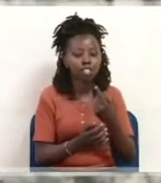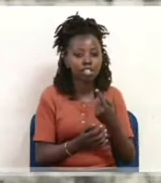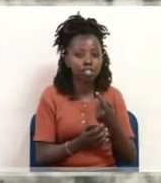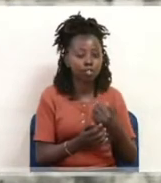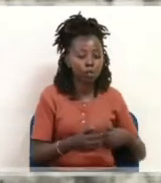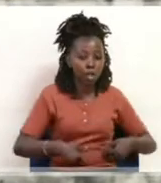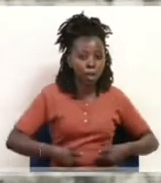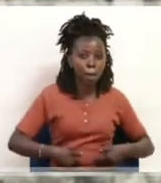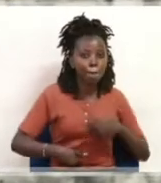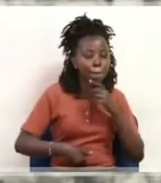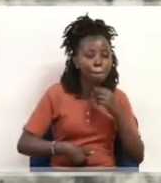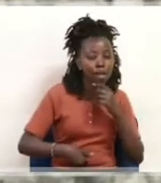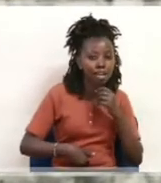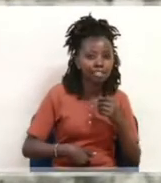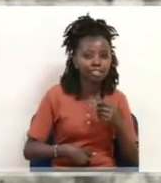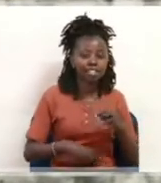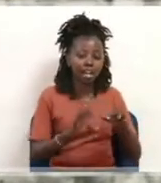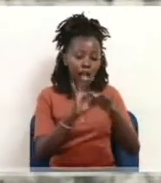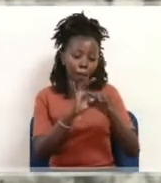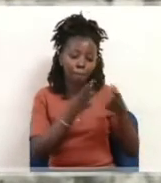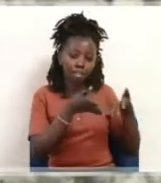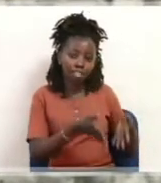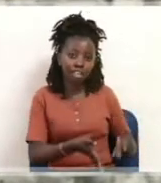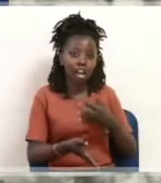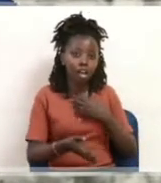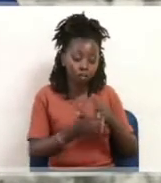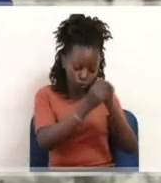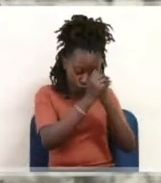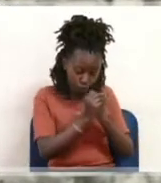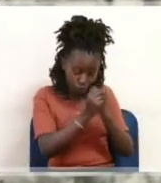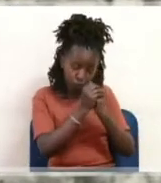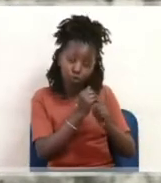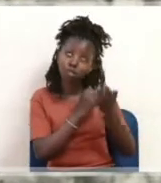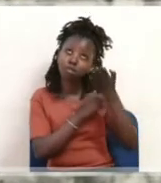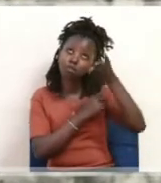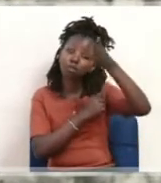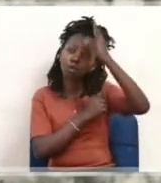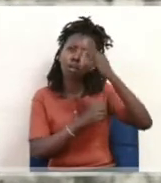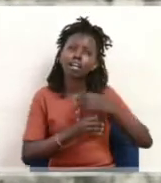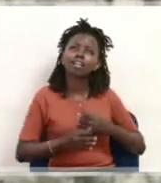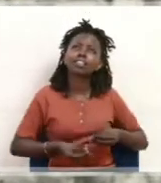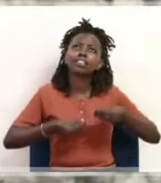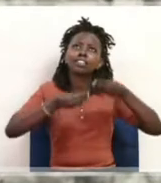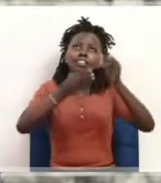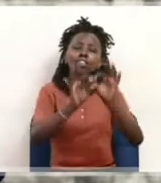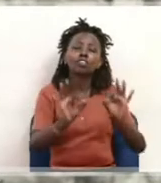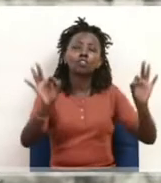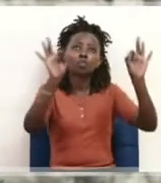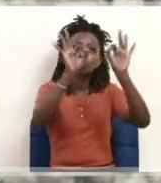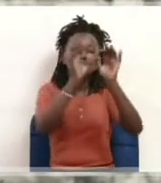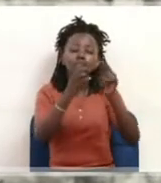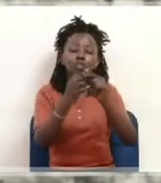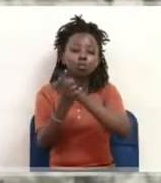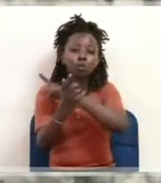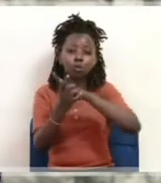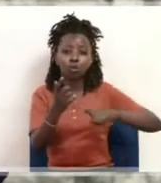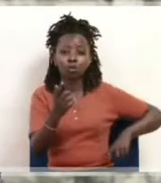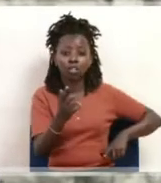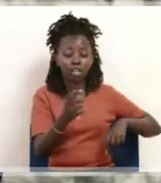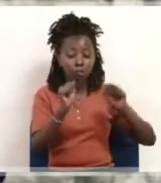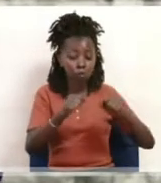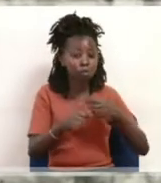will go yonder and worship him and ascribe worthiness to the Lord, and then I will come. And you can tell the